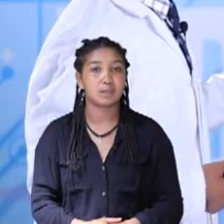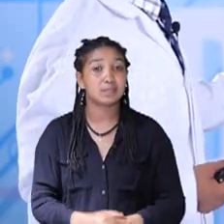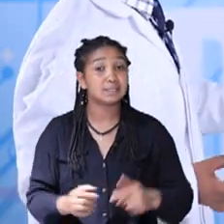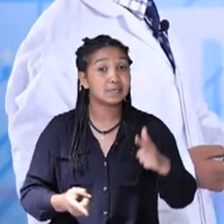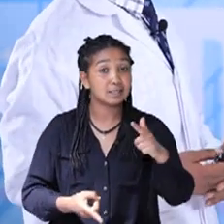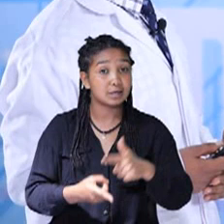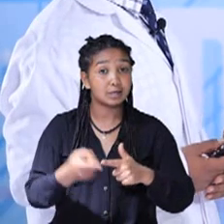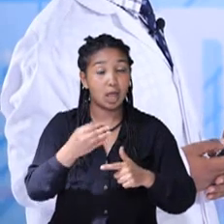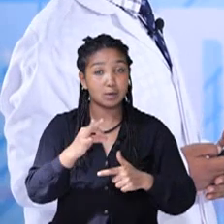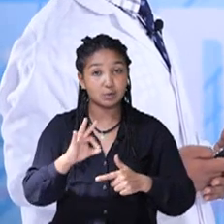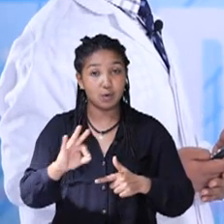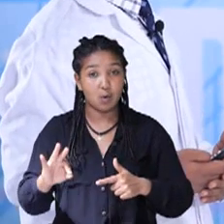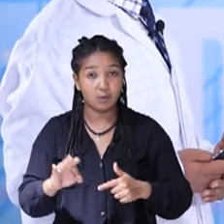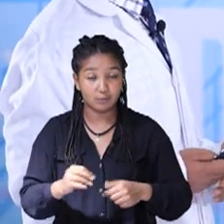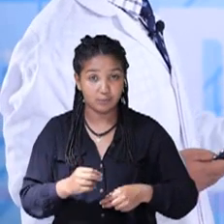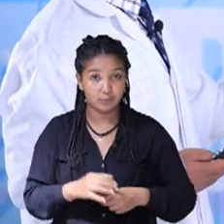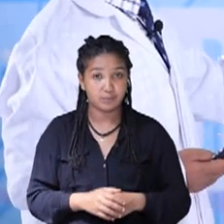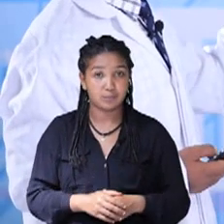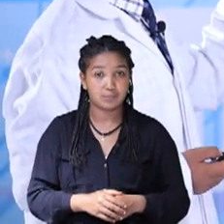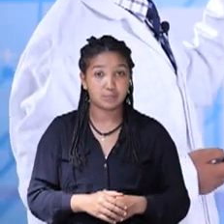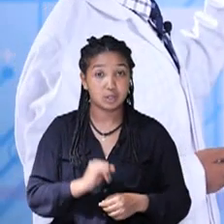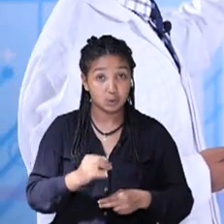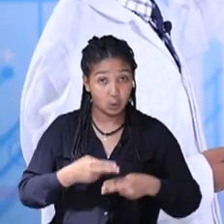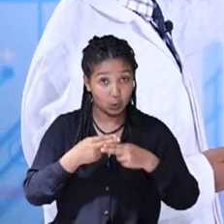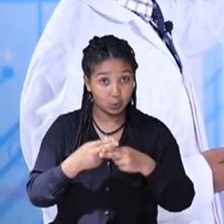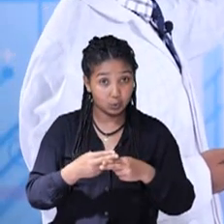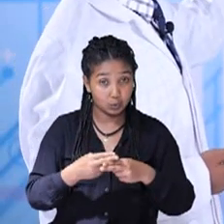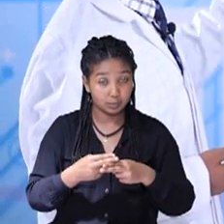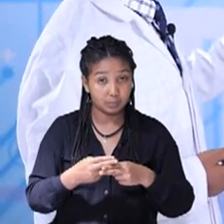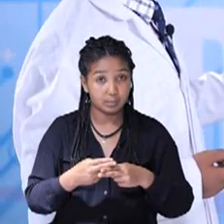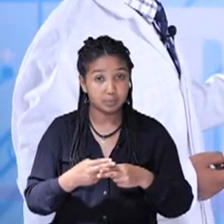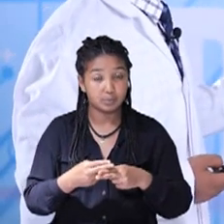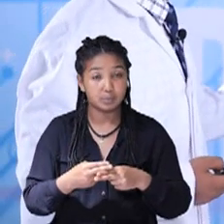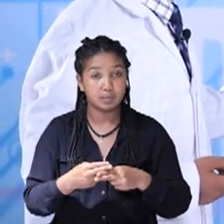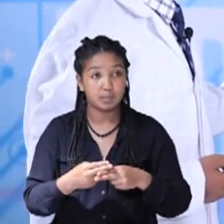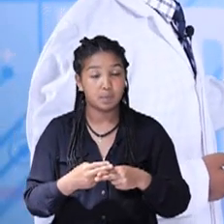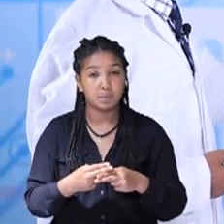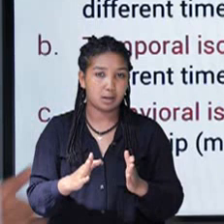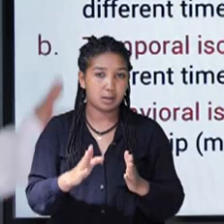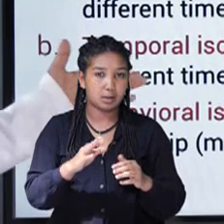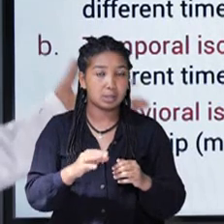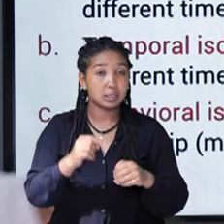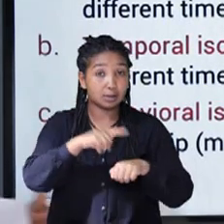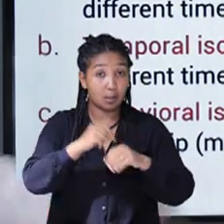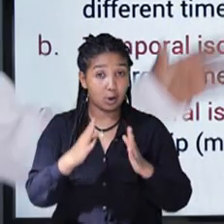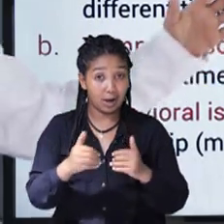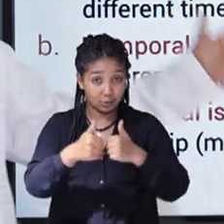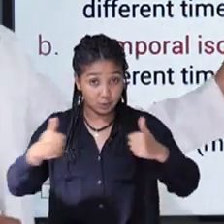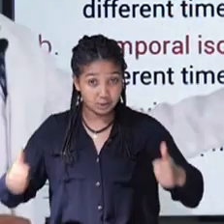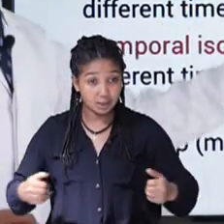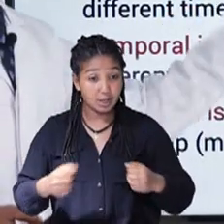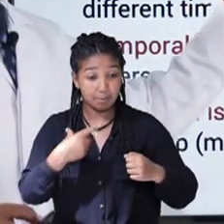The second type of speciation or sympatric speciation is in temporal